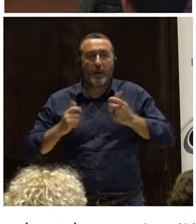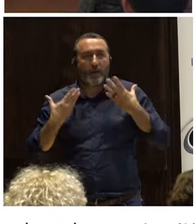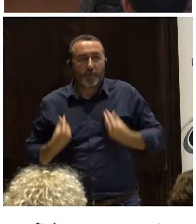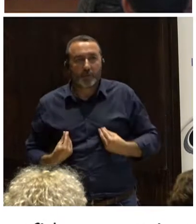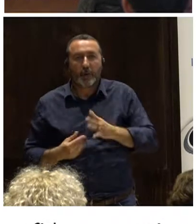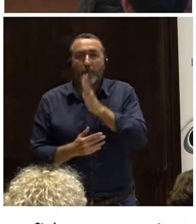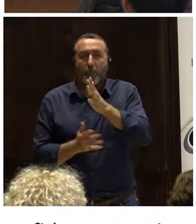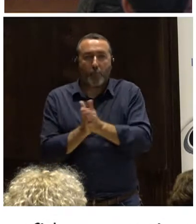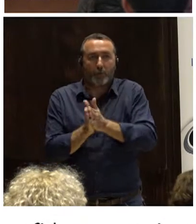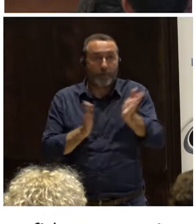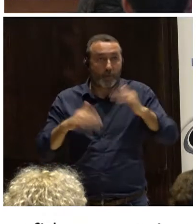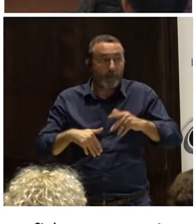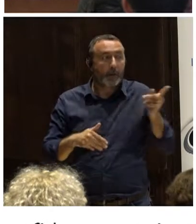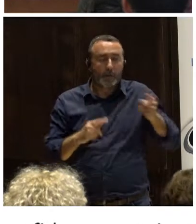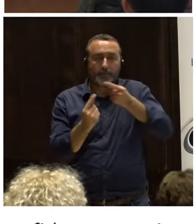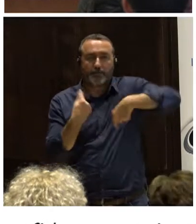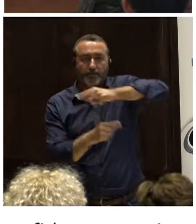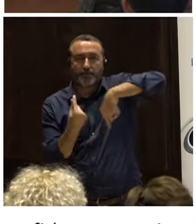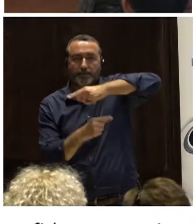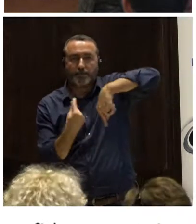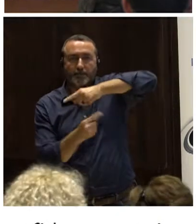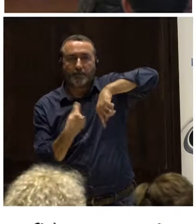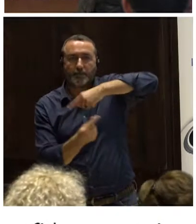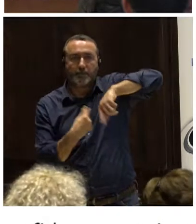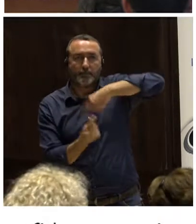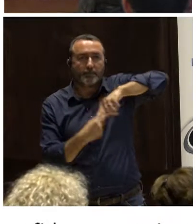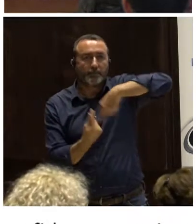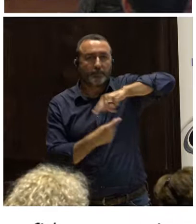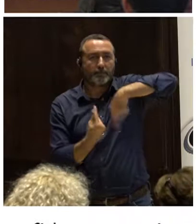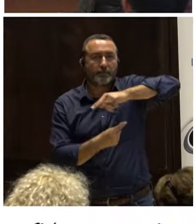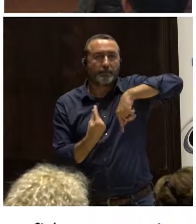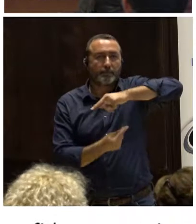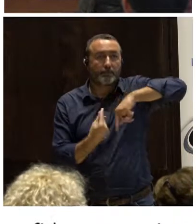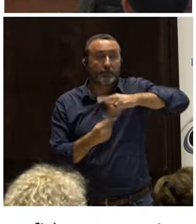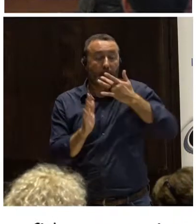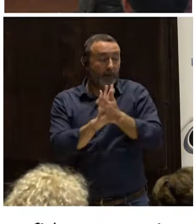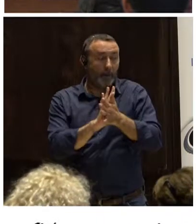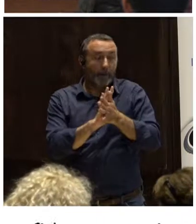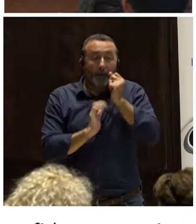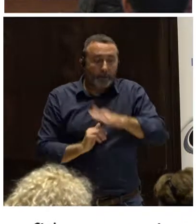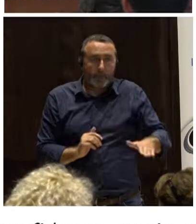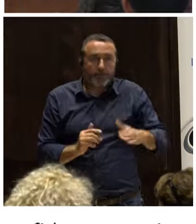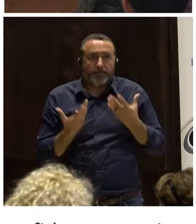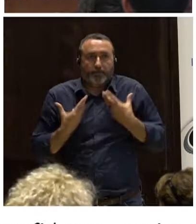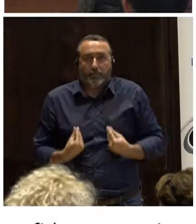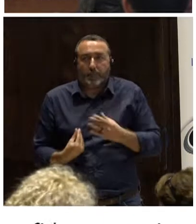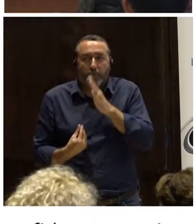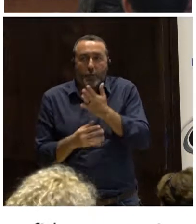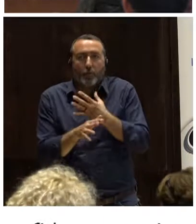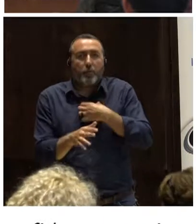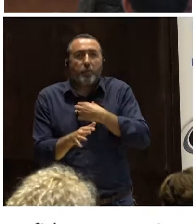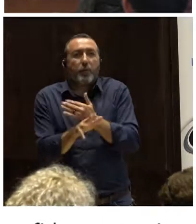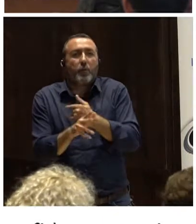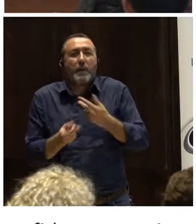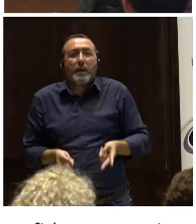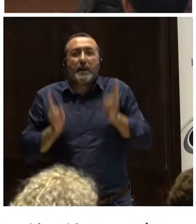is a circle that comes up when children are not able to play independently or